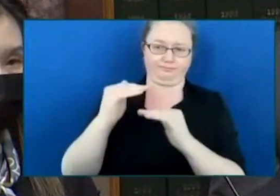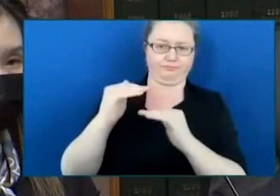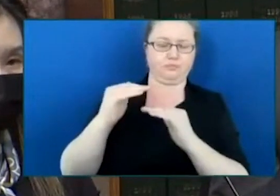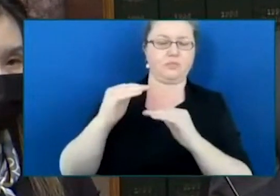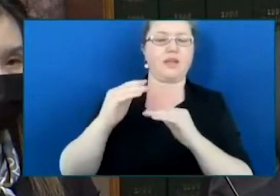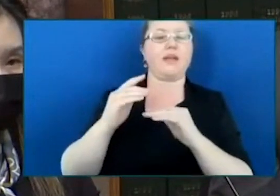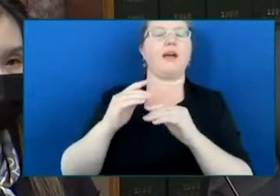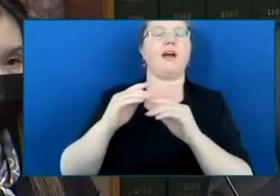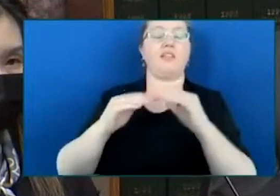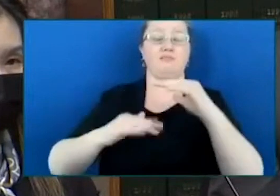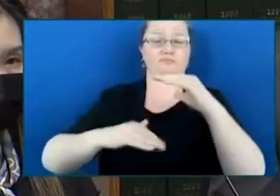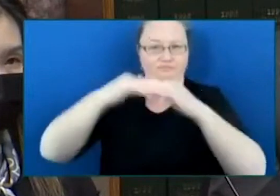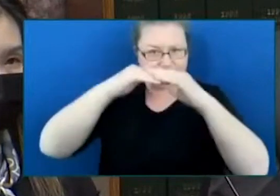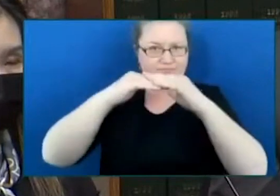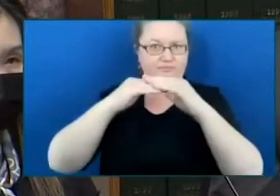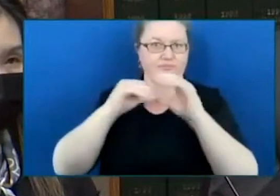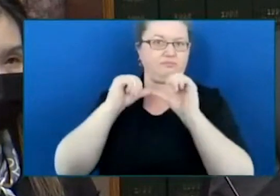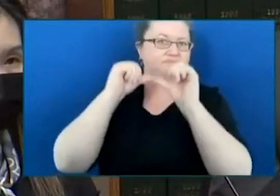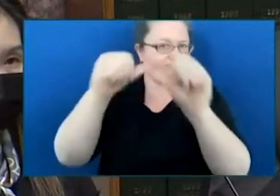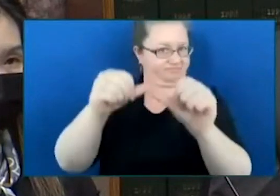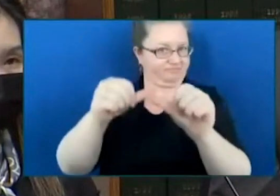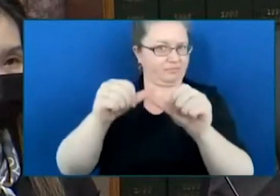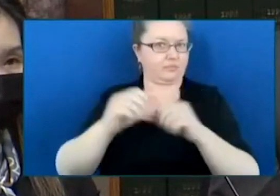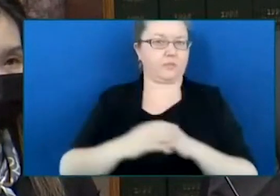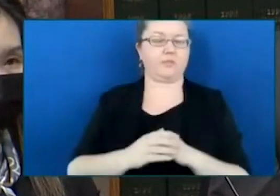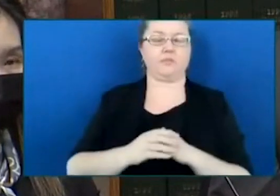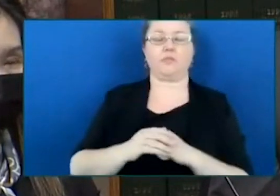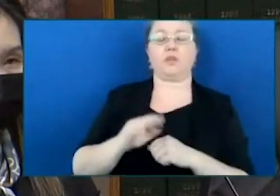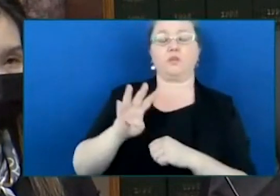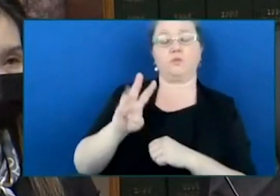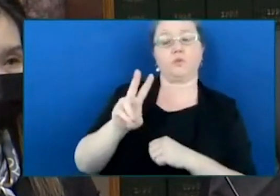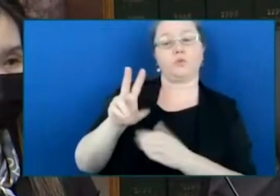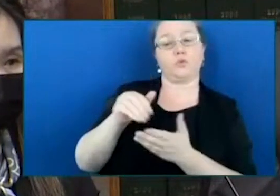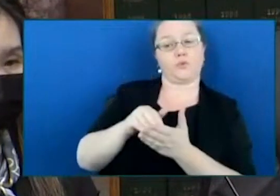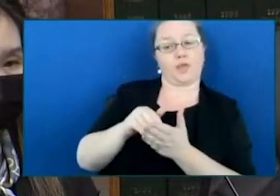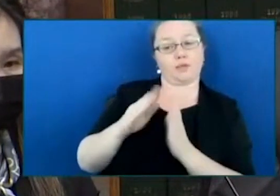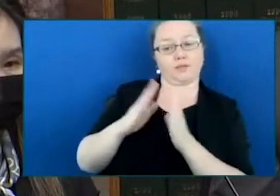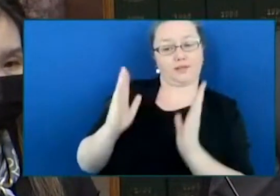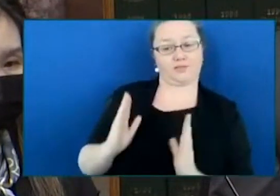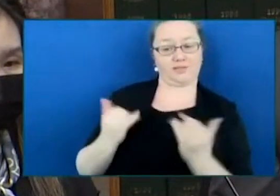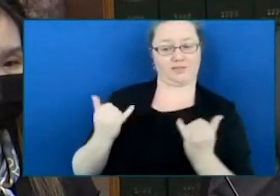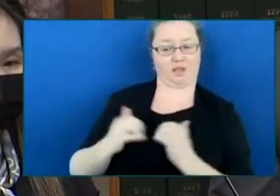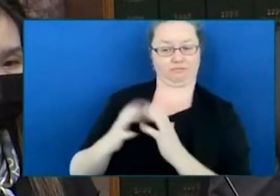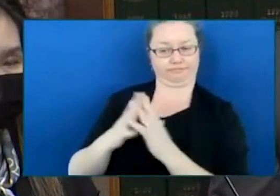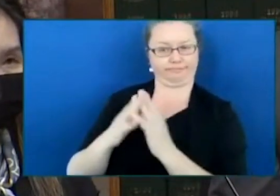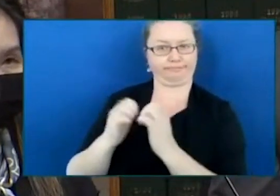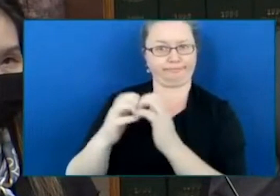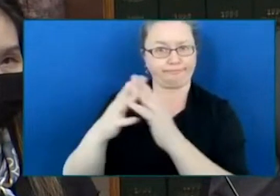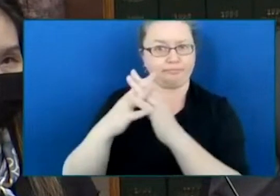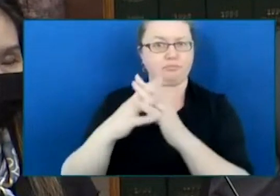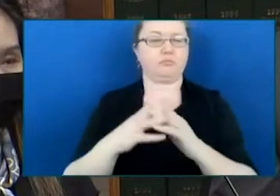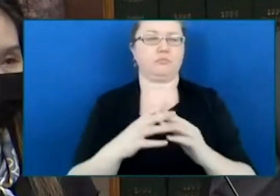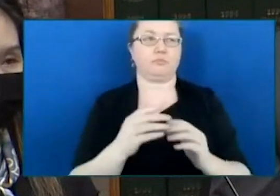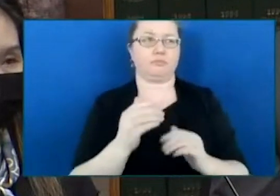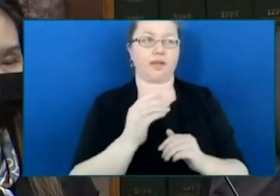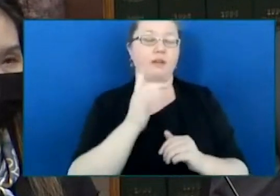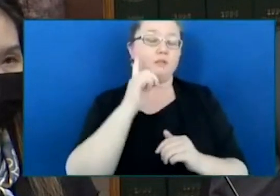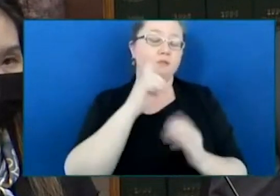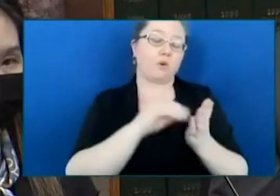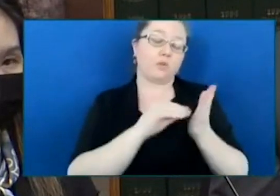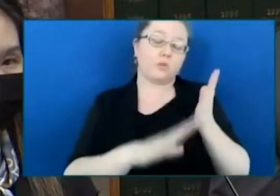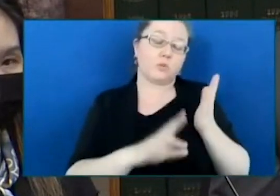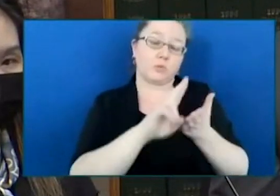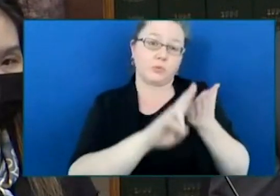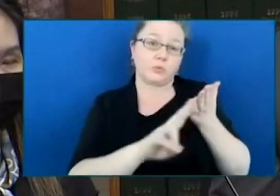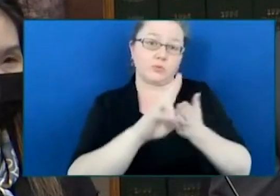32,000 new affordable homes are already built or they're on their way. Thousands of new student housing beds are under construction, and soon will be